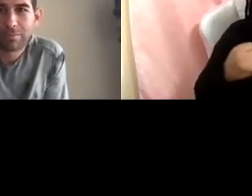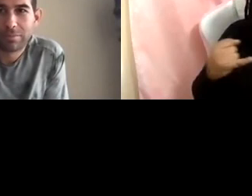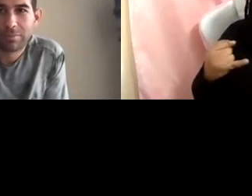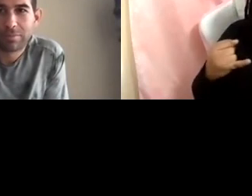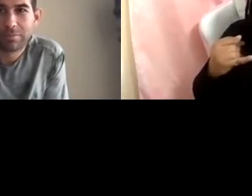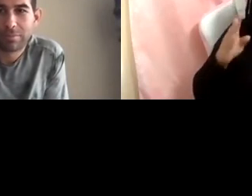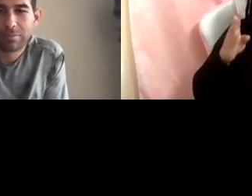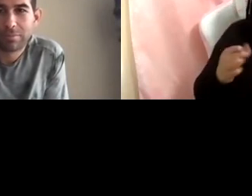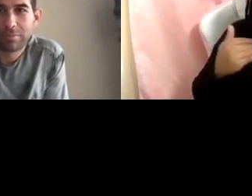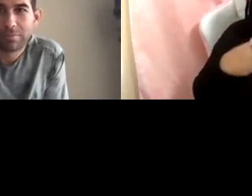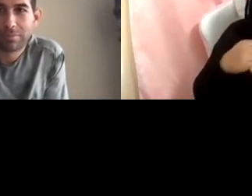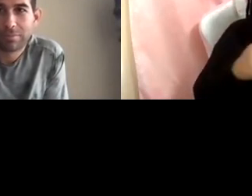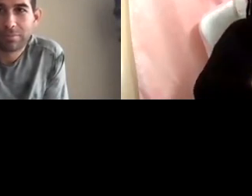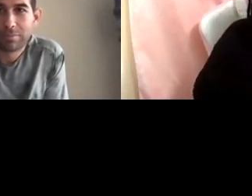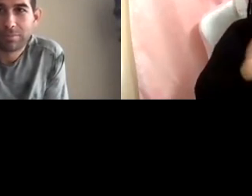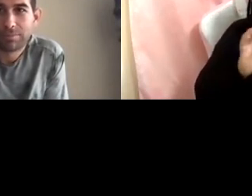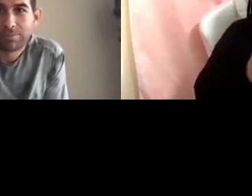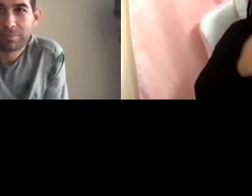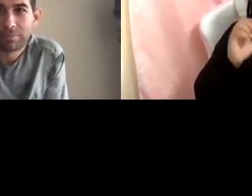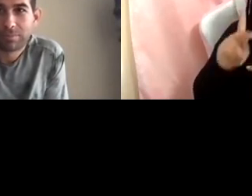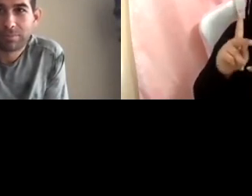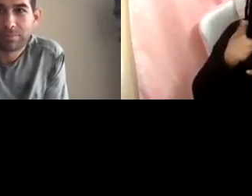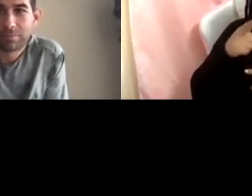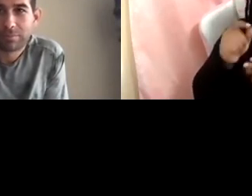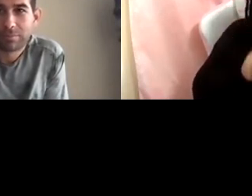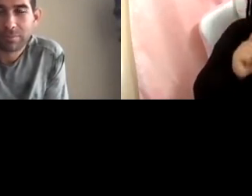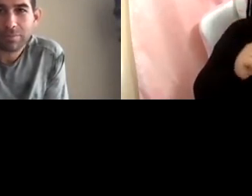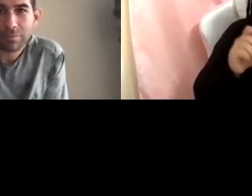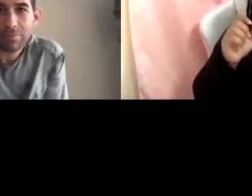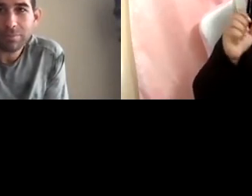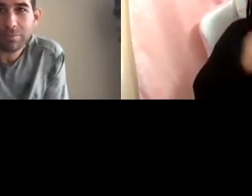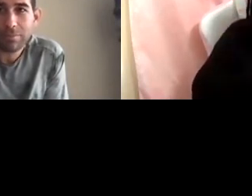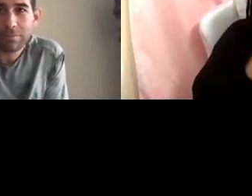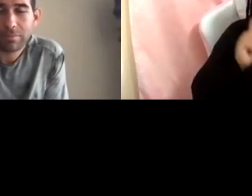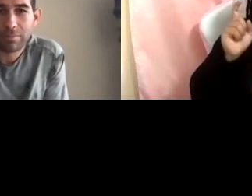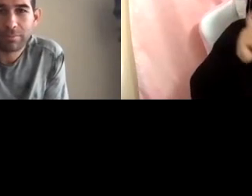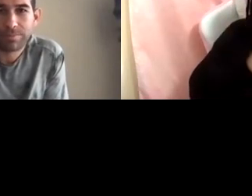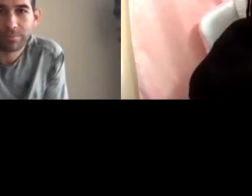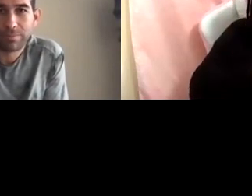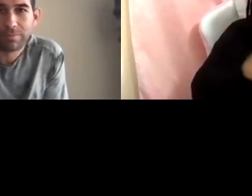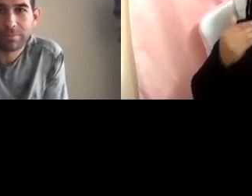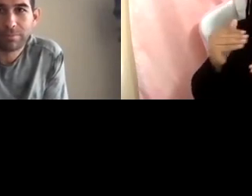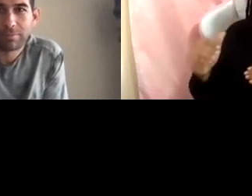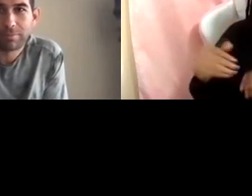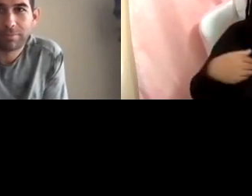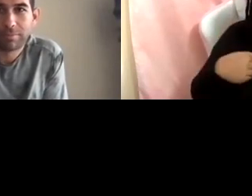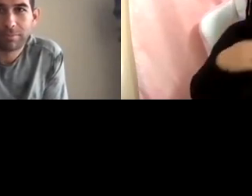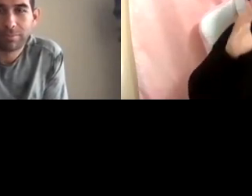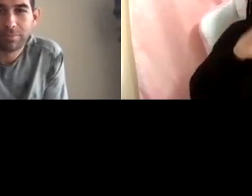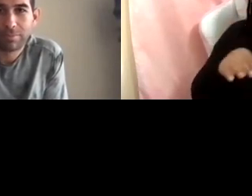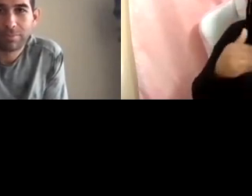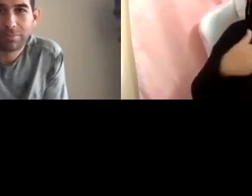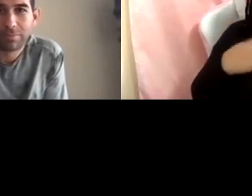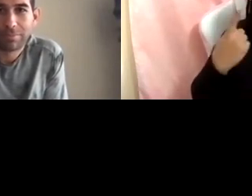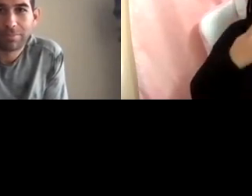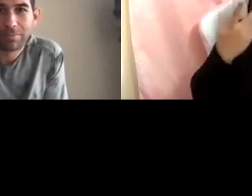having the structure of a class to be like, okay, you're gonna write a script in this set amount of time. And then I know I'm gonna have something done.